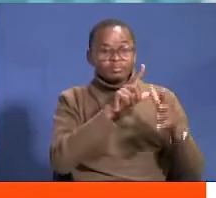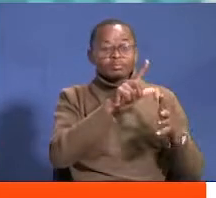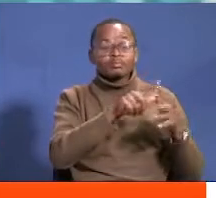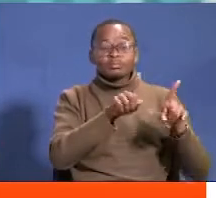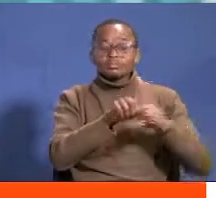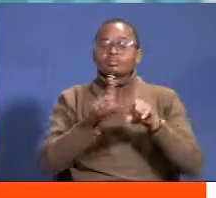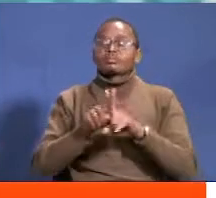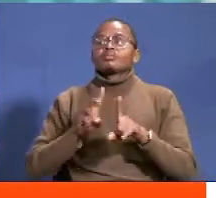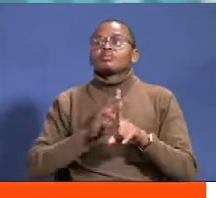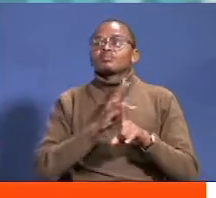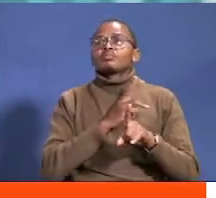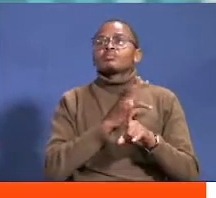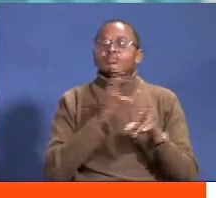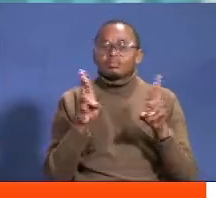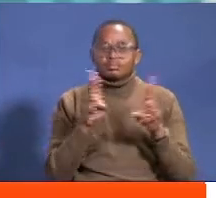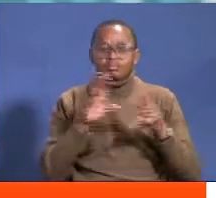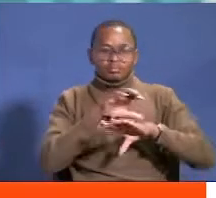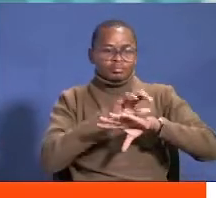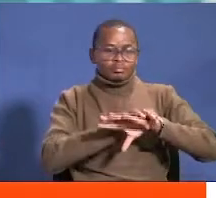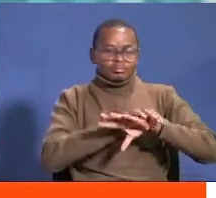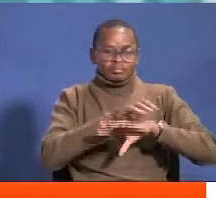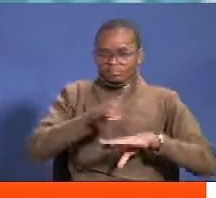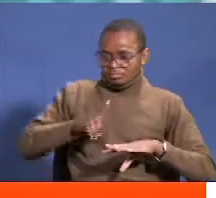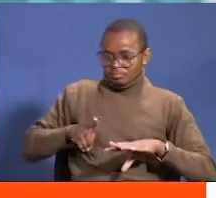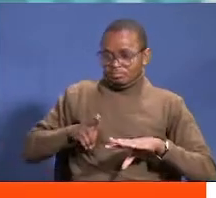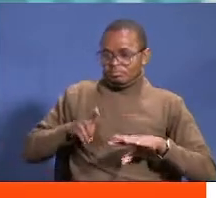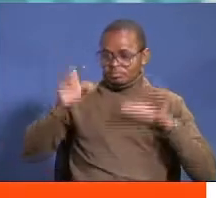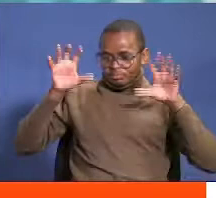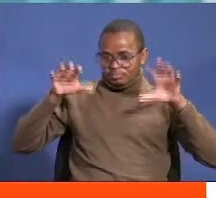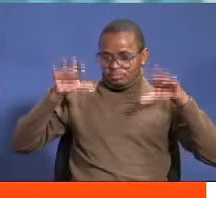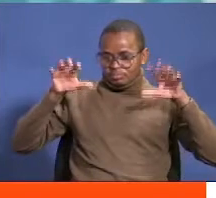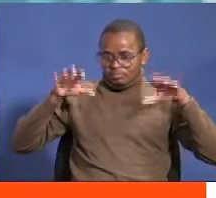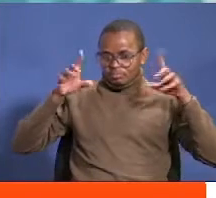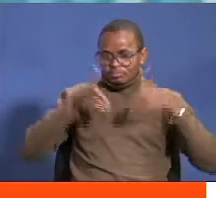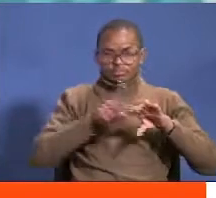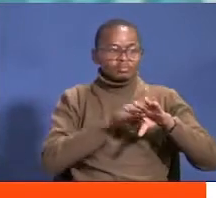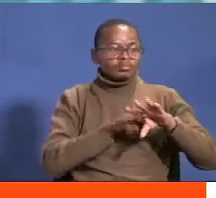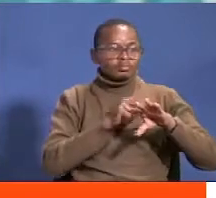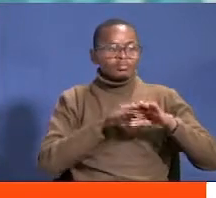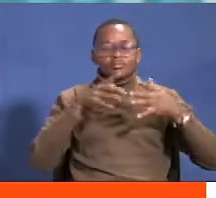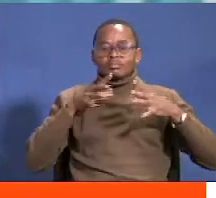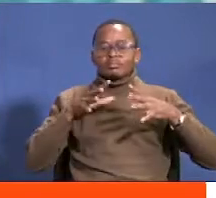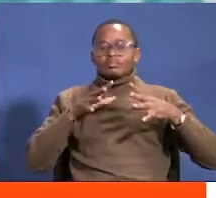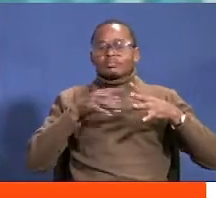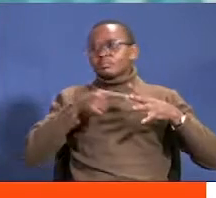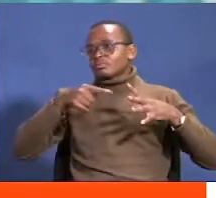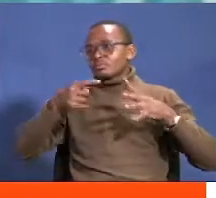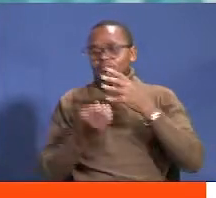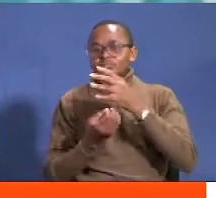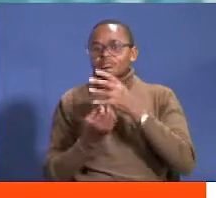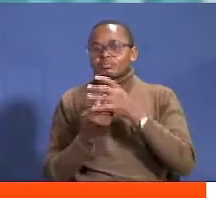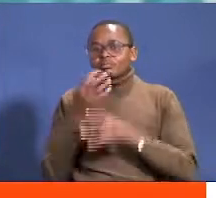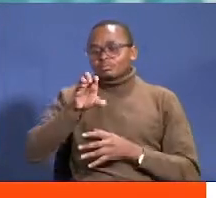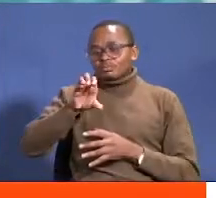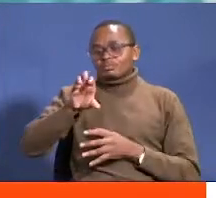from that, we were already experiencing, delayed rains. While you expect to see rains during, when people grow their crops, you